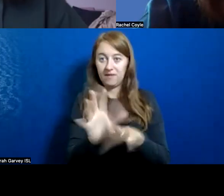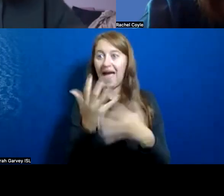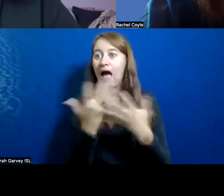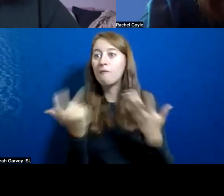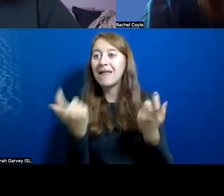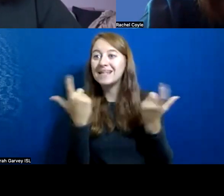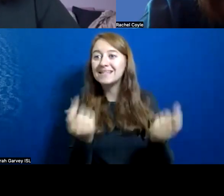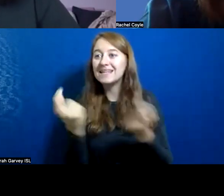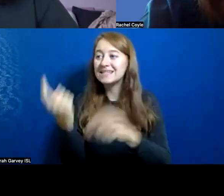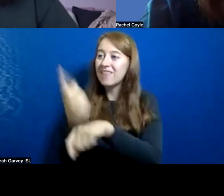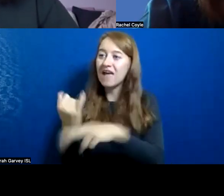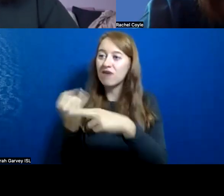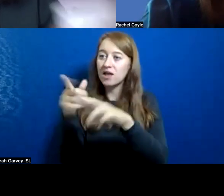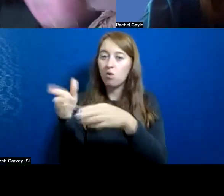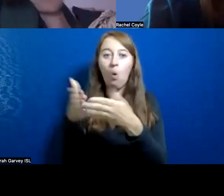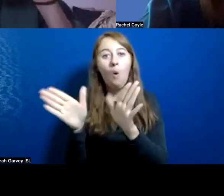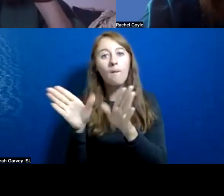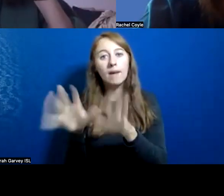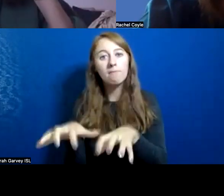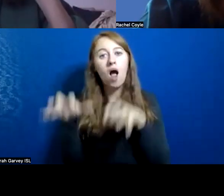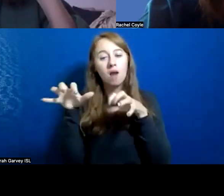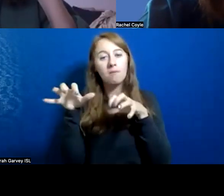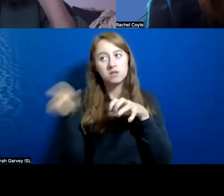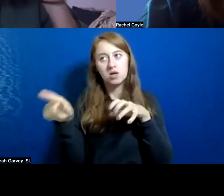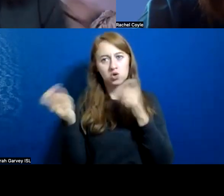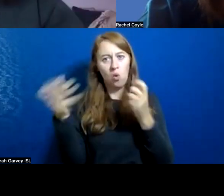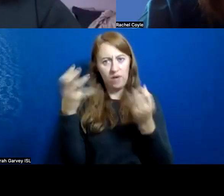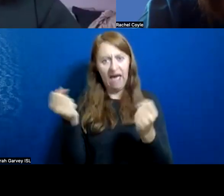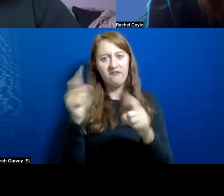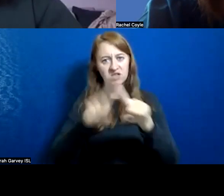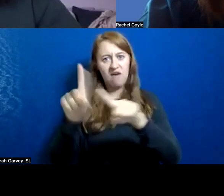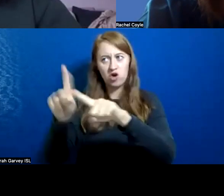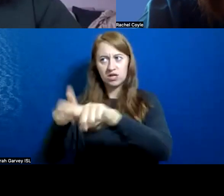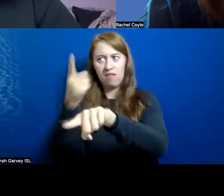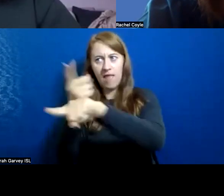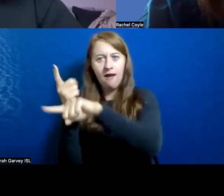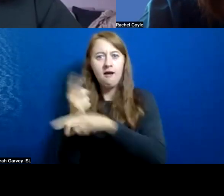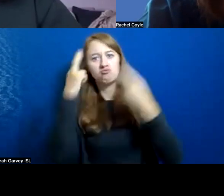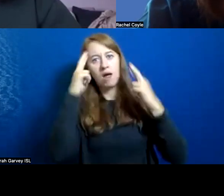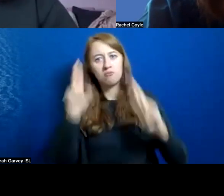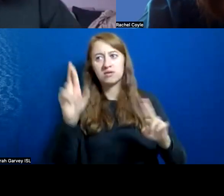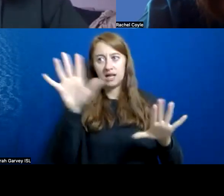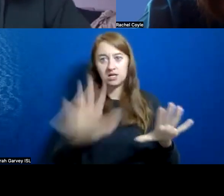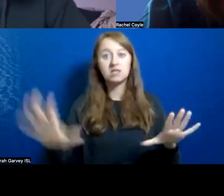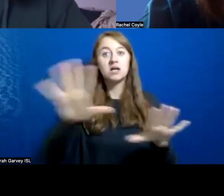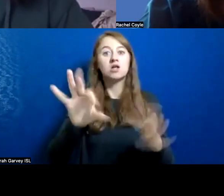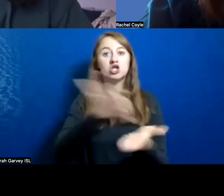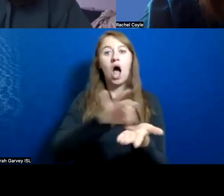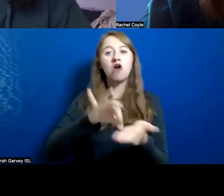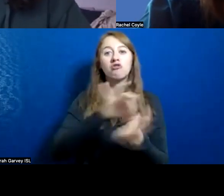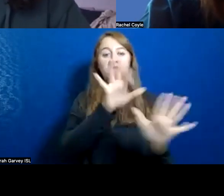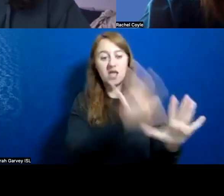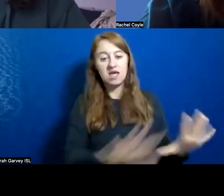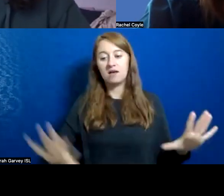in the European Parliament. So you already have this kind of diversity quota to represent geographical diversity. So it's